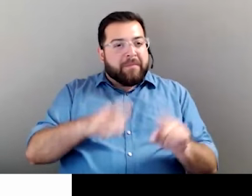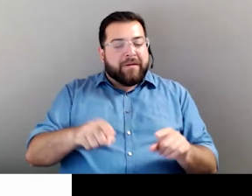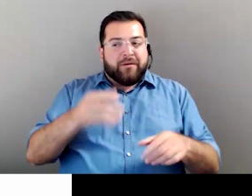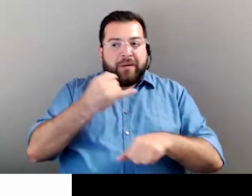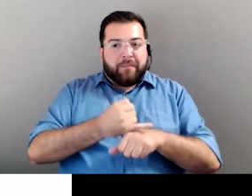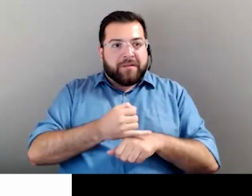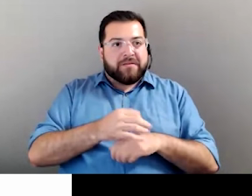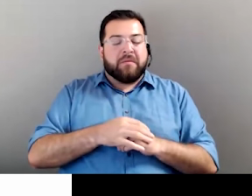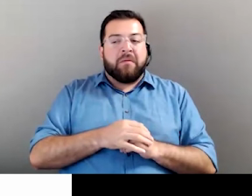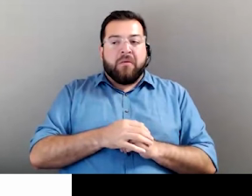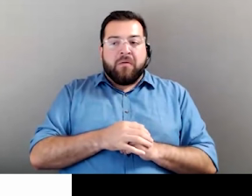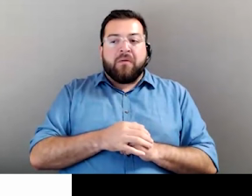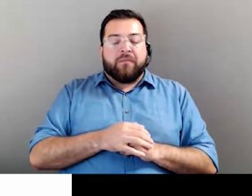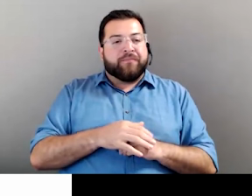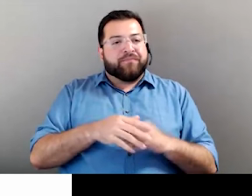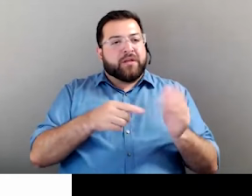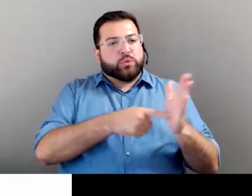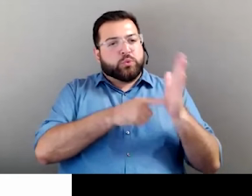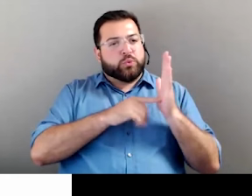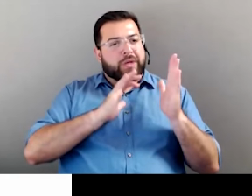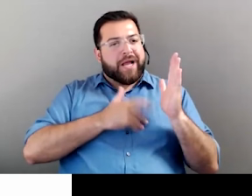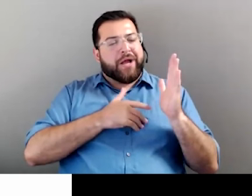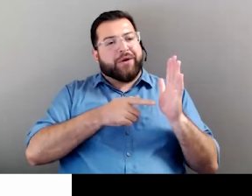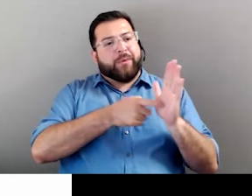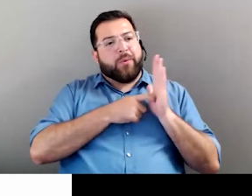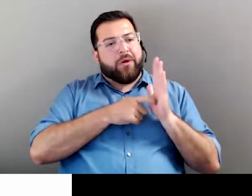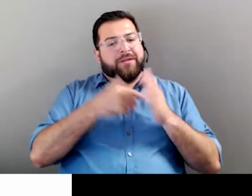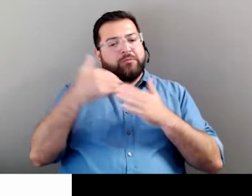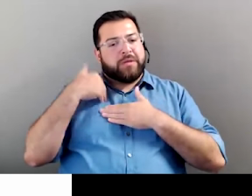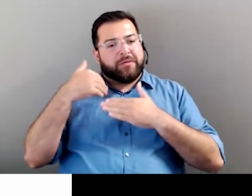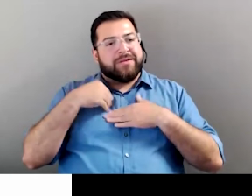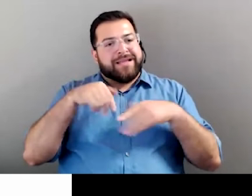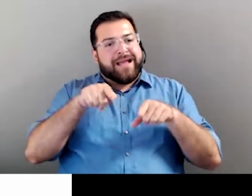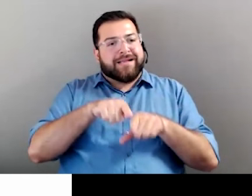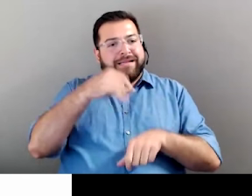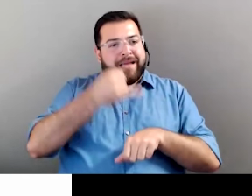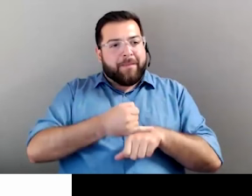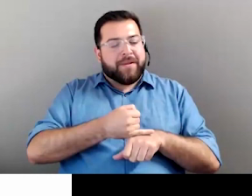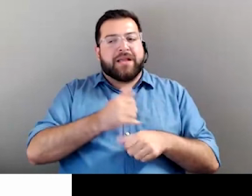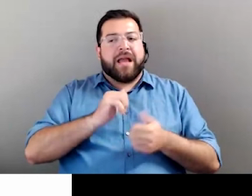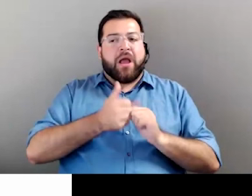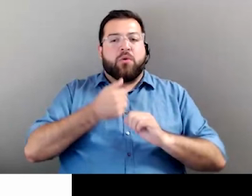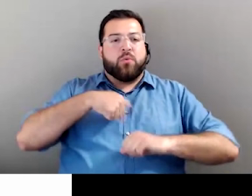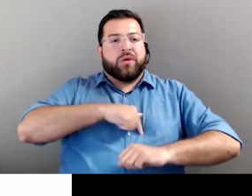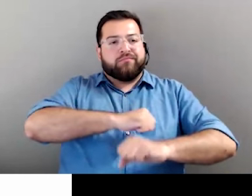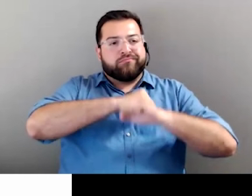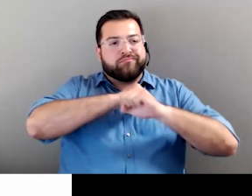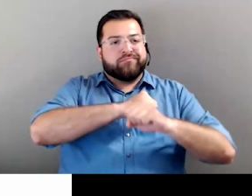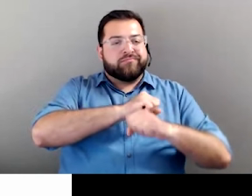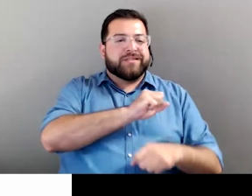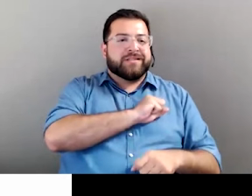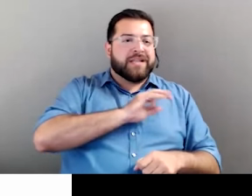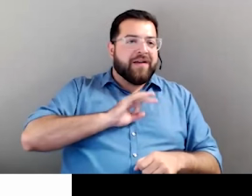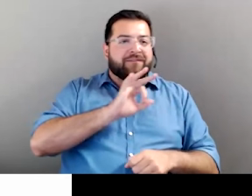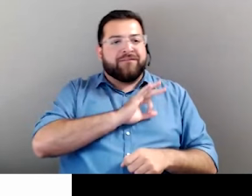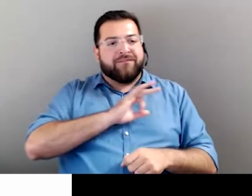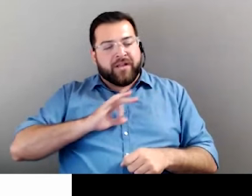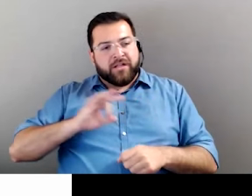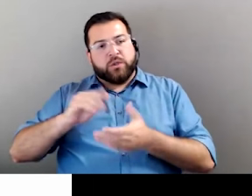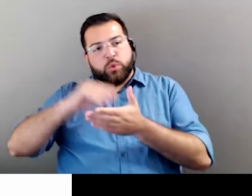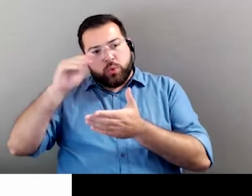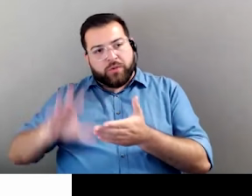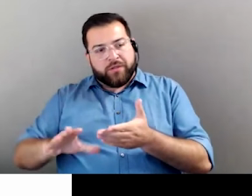us, that we need to do as a college for our students to keep them safe. And so since then, each administration kind of